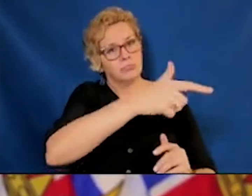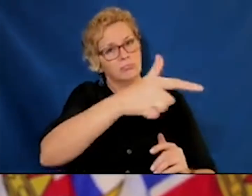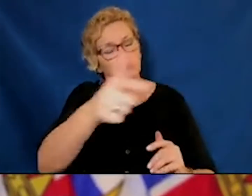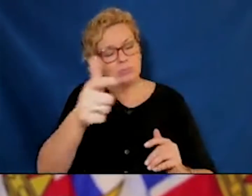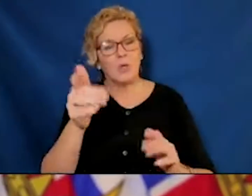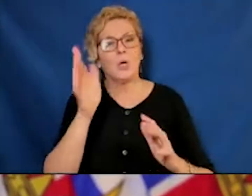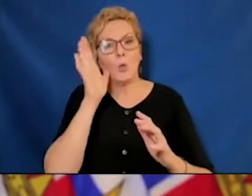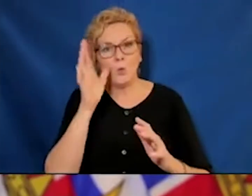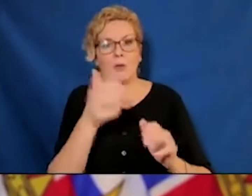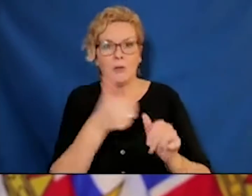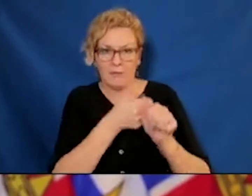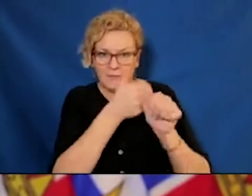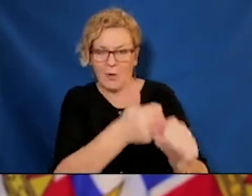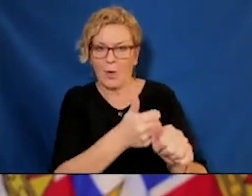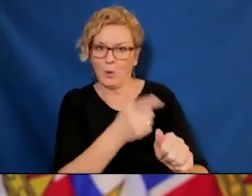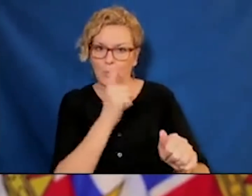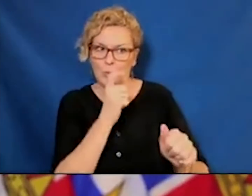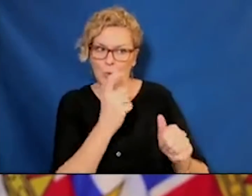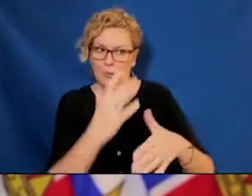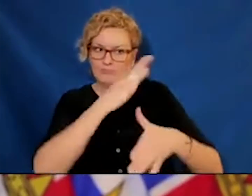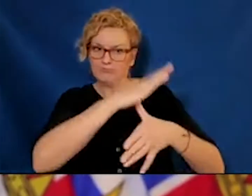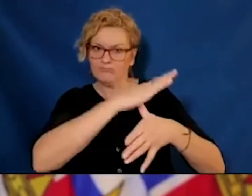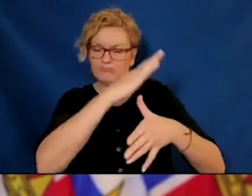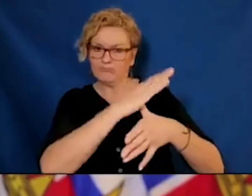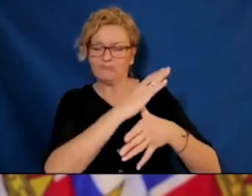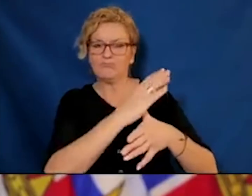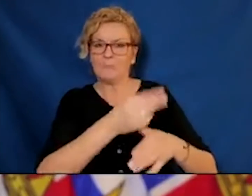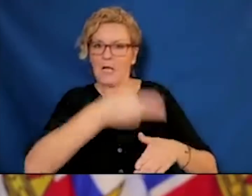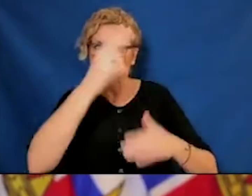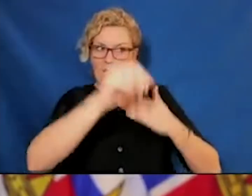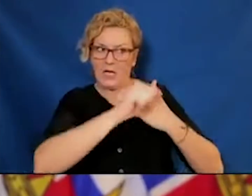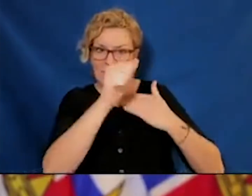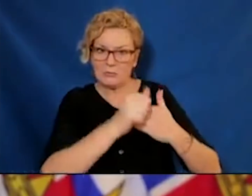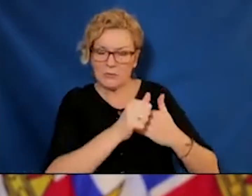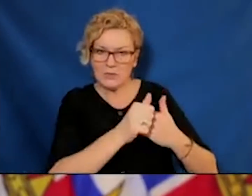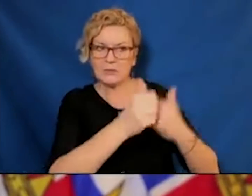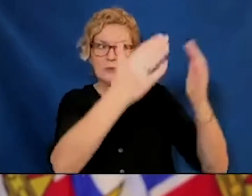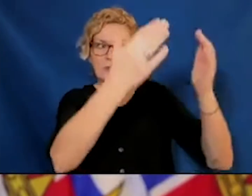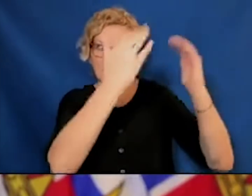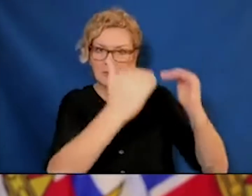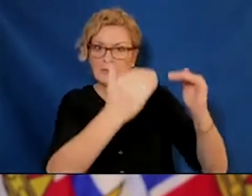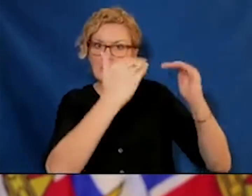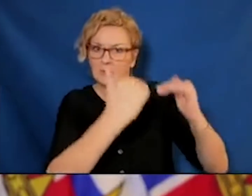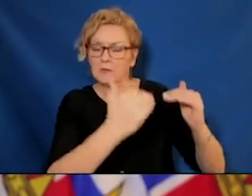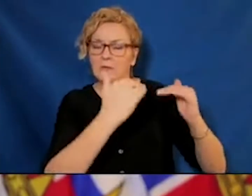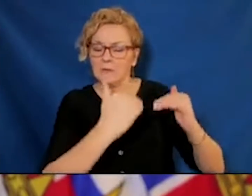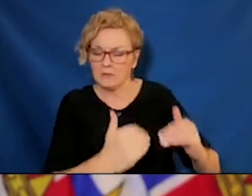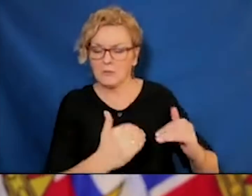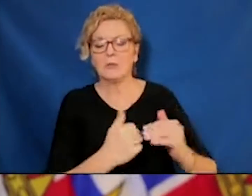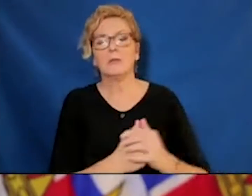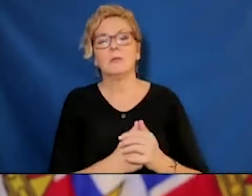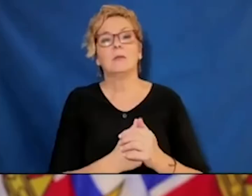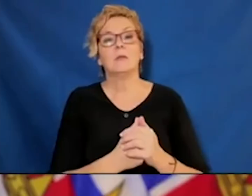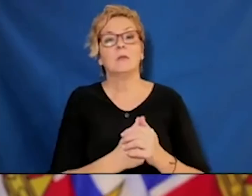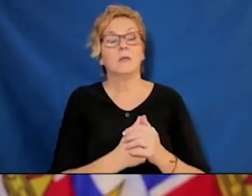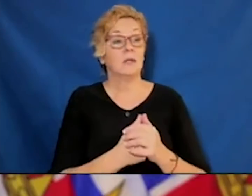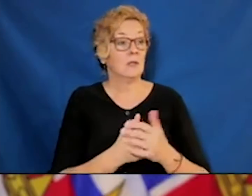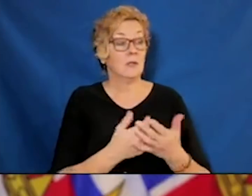will also be ensuring that we make allowances for people who are at risk by age, by underlying